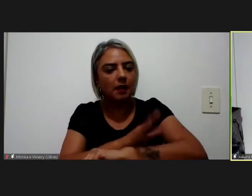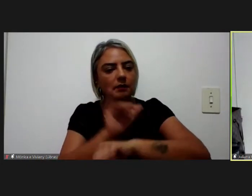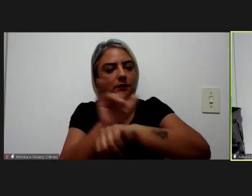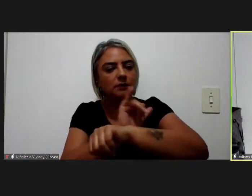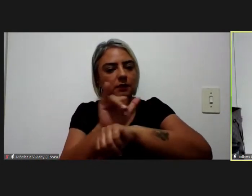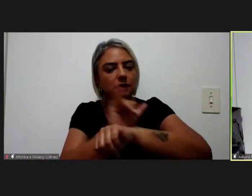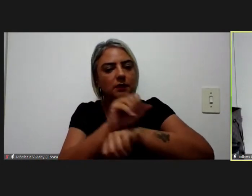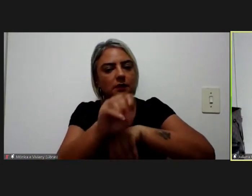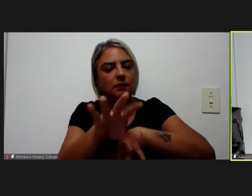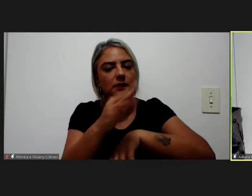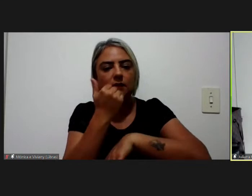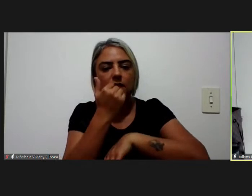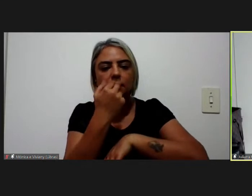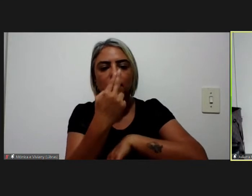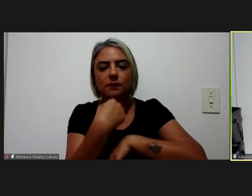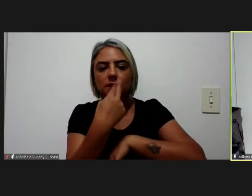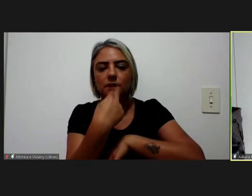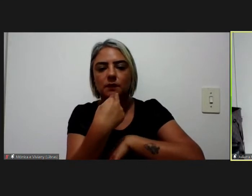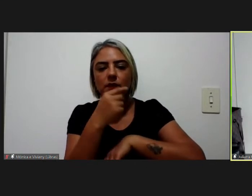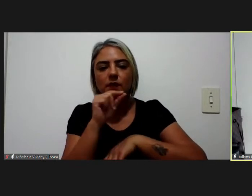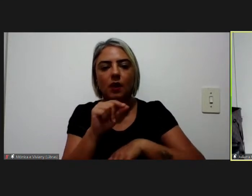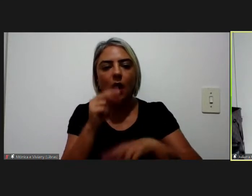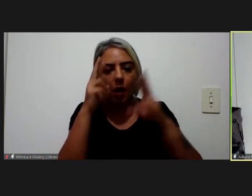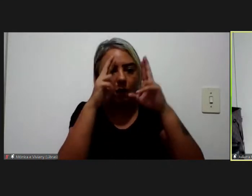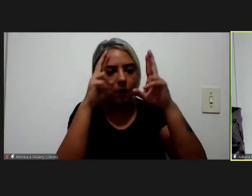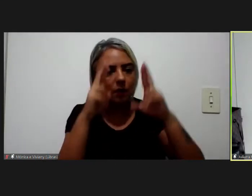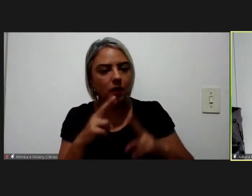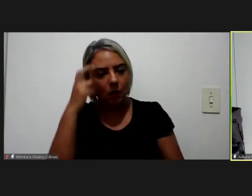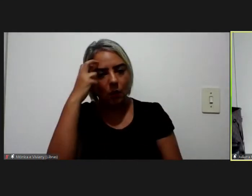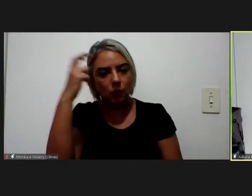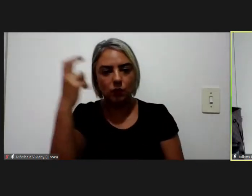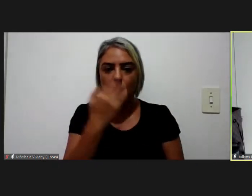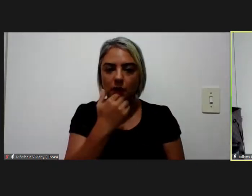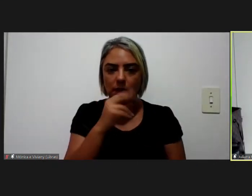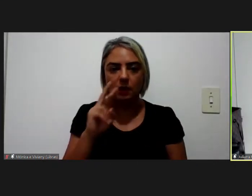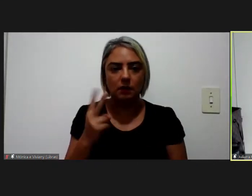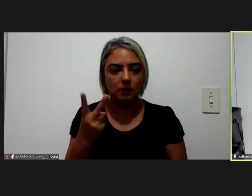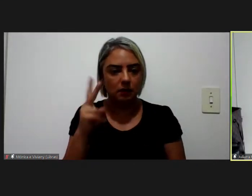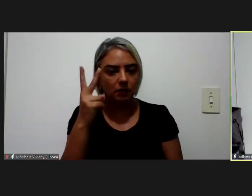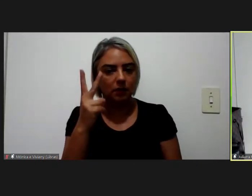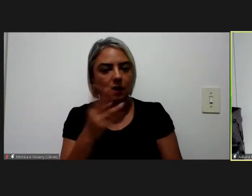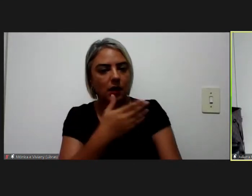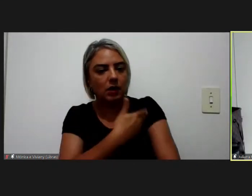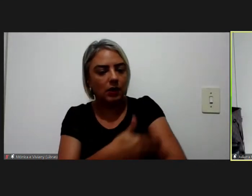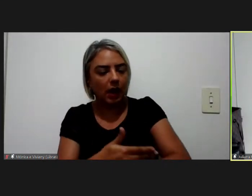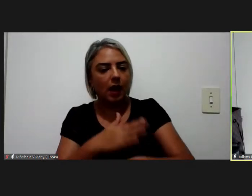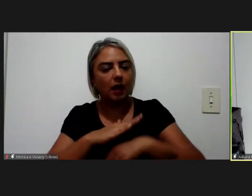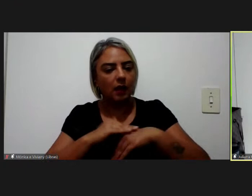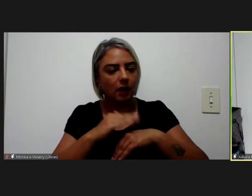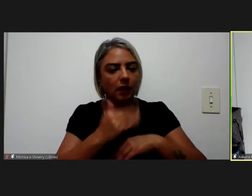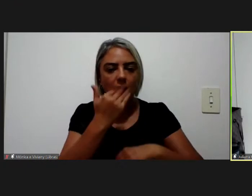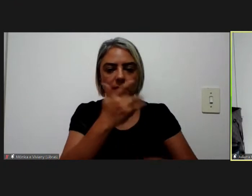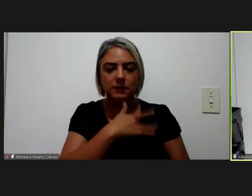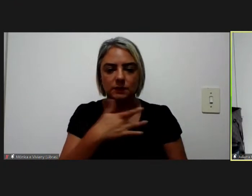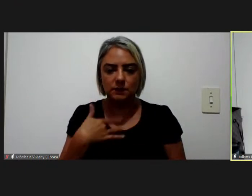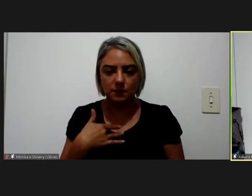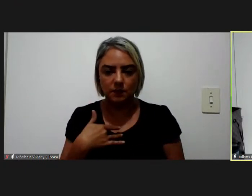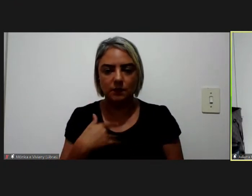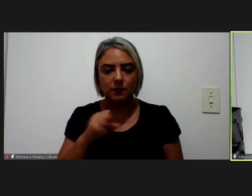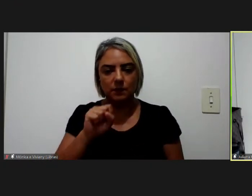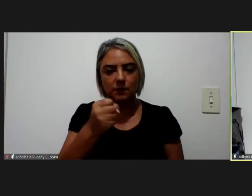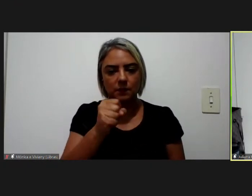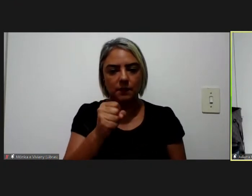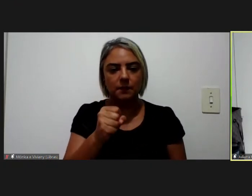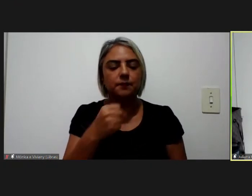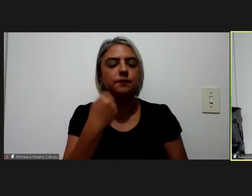communication, the educação alimentar practice e strategies nutricional, of food com and respeito à nutrition vida education with familiar e à respect to valorização de food, hábitos culture, and the afetivos de valorization alimentação. of effective 8. habits